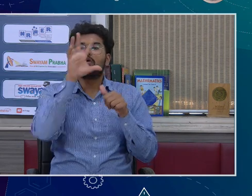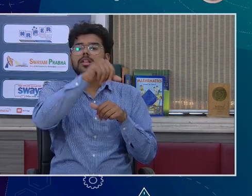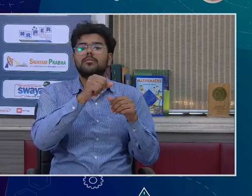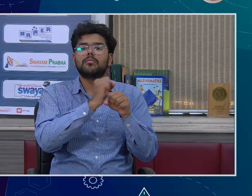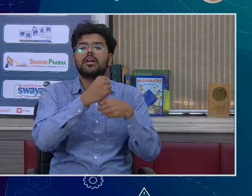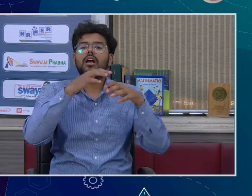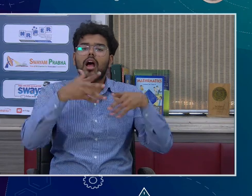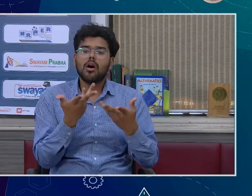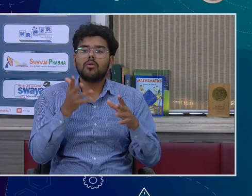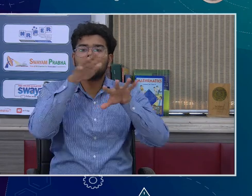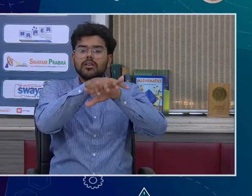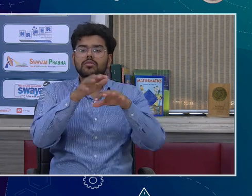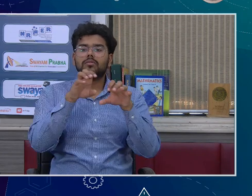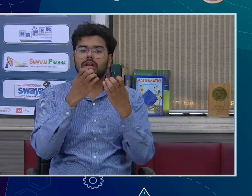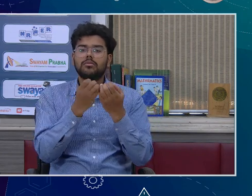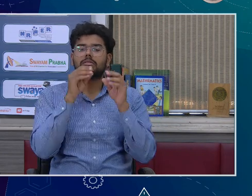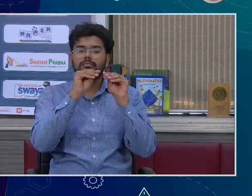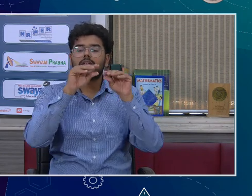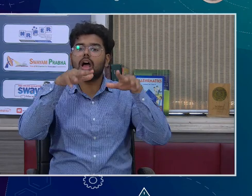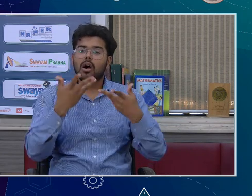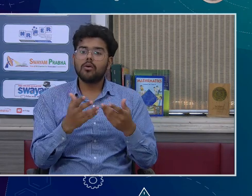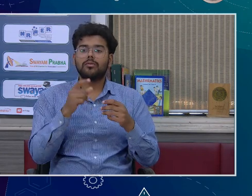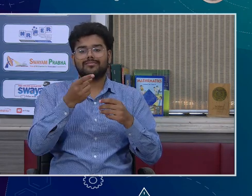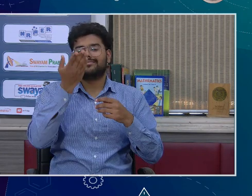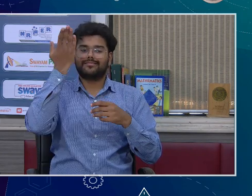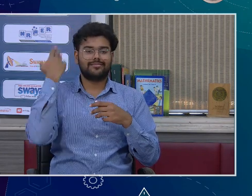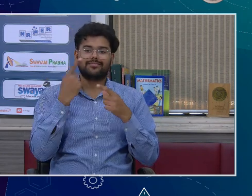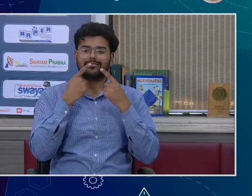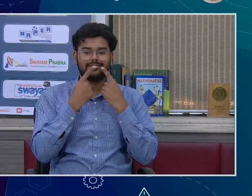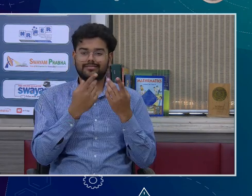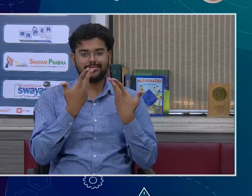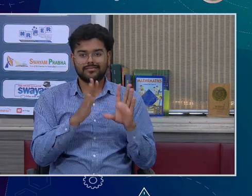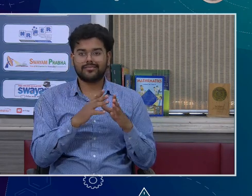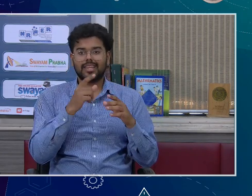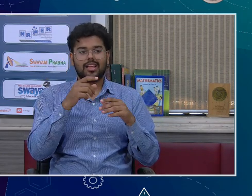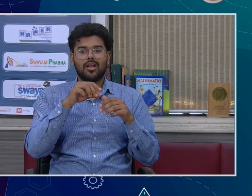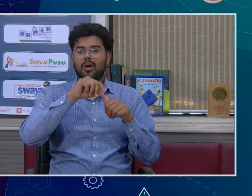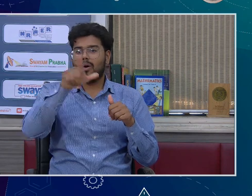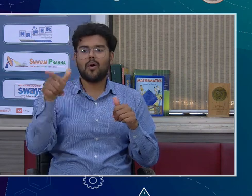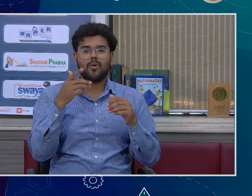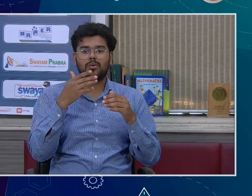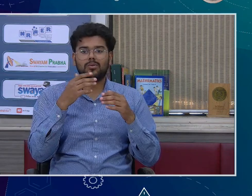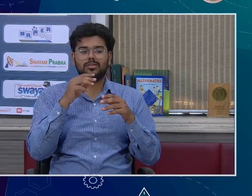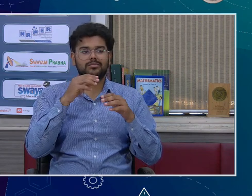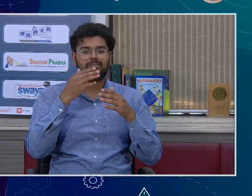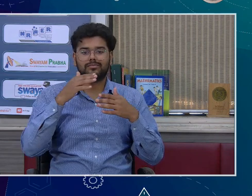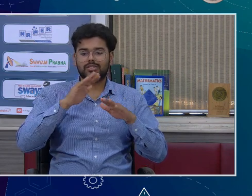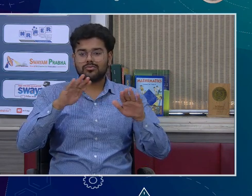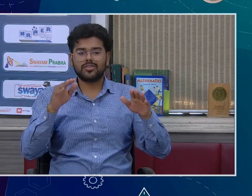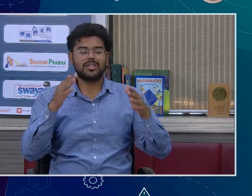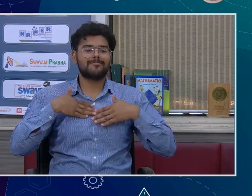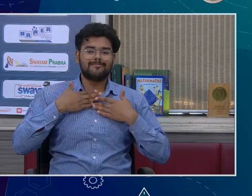it to be an inclusive classroom? Yeah, as I said earlier, that because everybody enjoys listening to the story, mm-hmm.